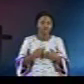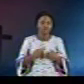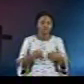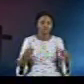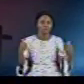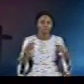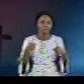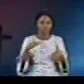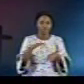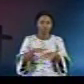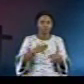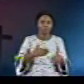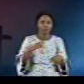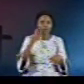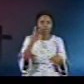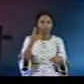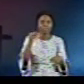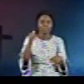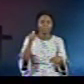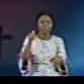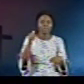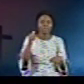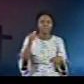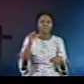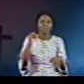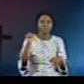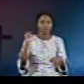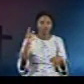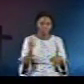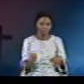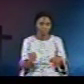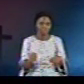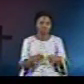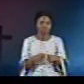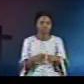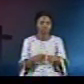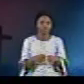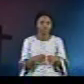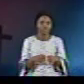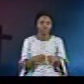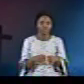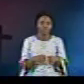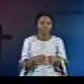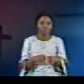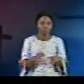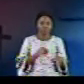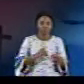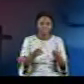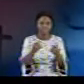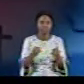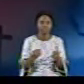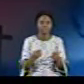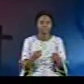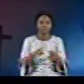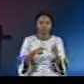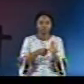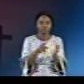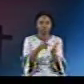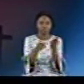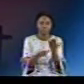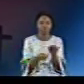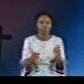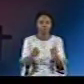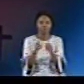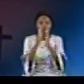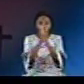waist i came believing to this arena and as prayers are going going on i pray i was being